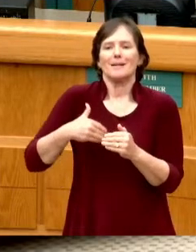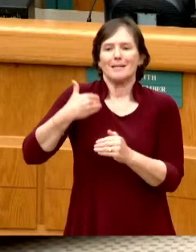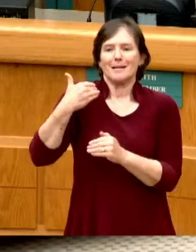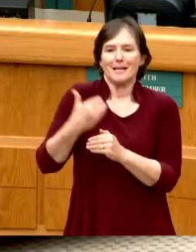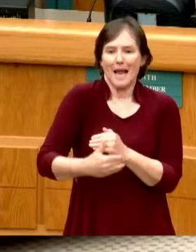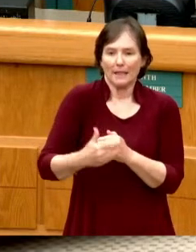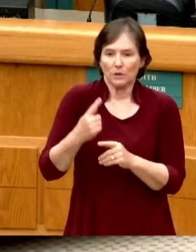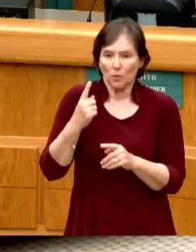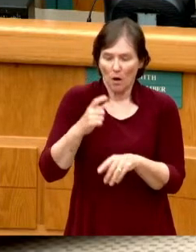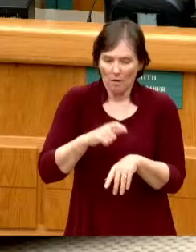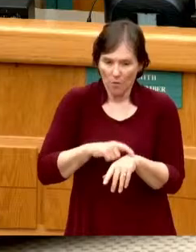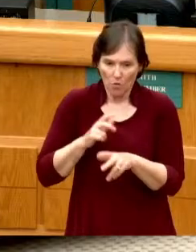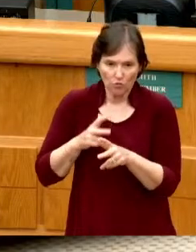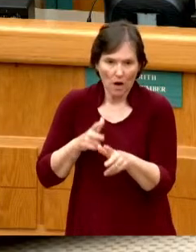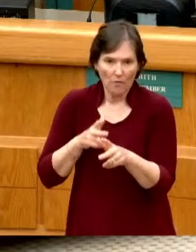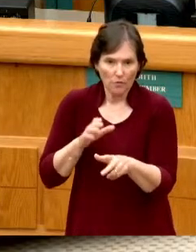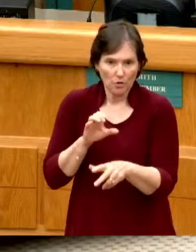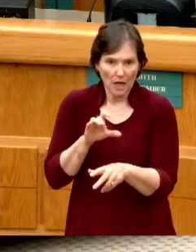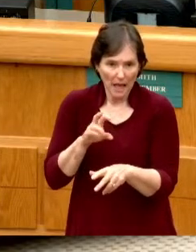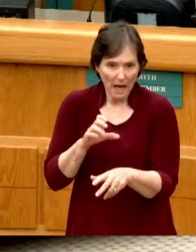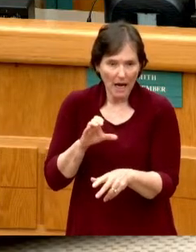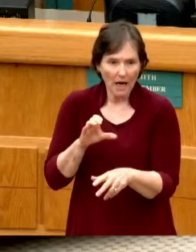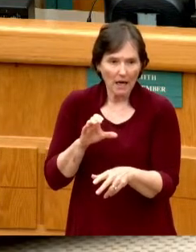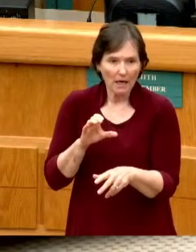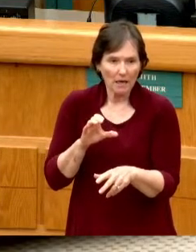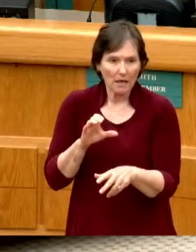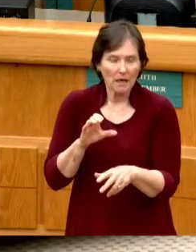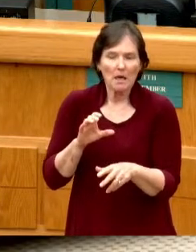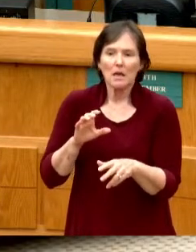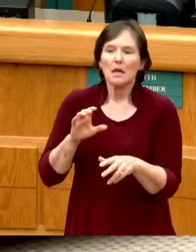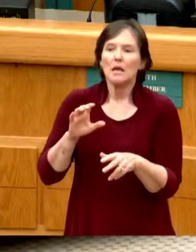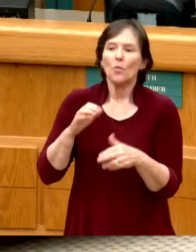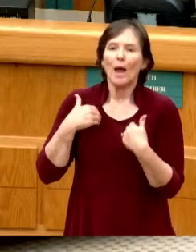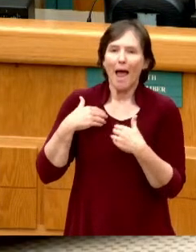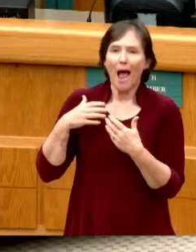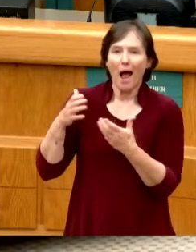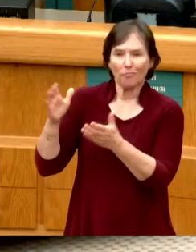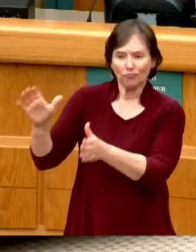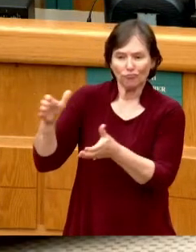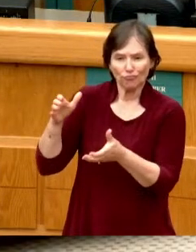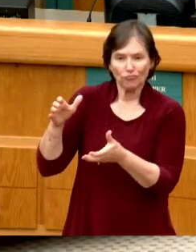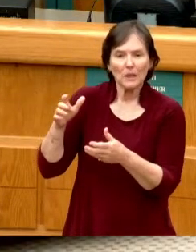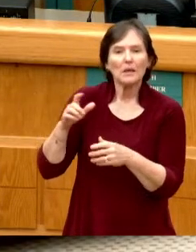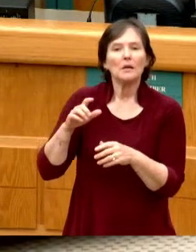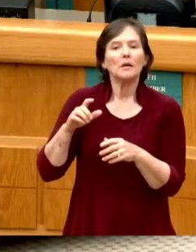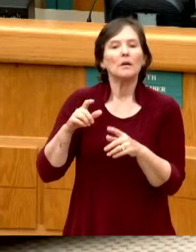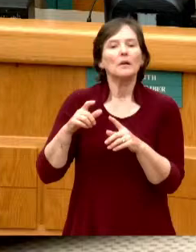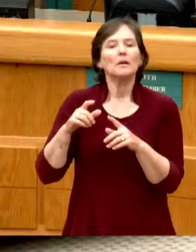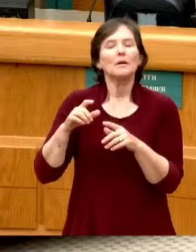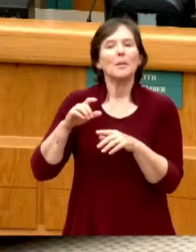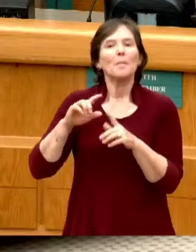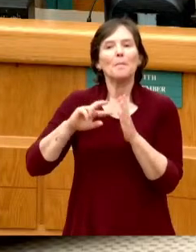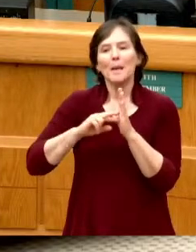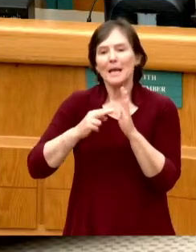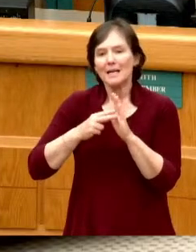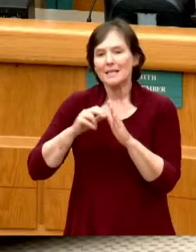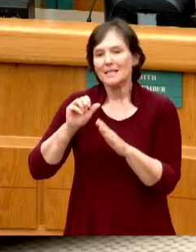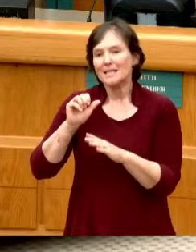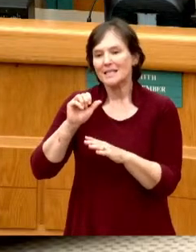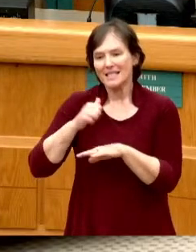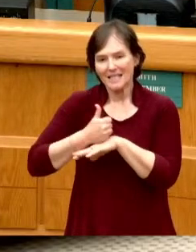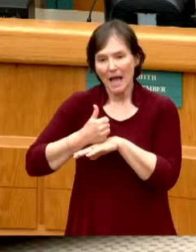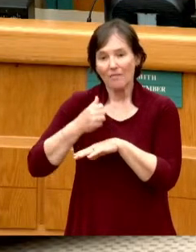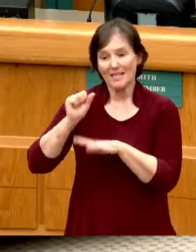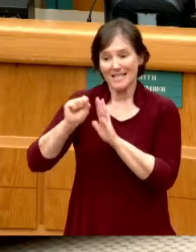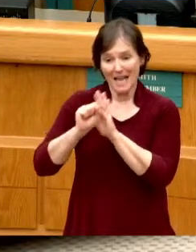Allocation basically means that the state has set them aside for us, but it does not mean that they have been delivered. Our goal is to be able